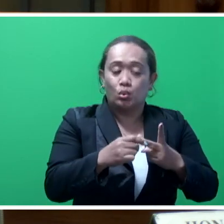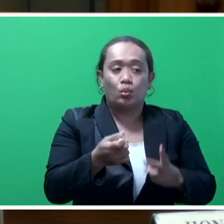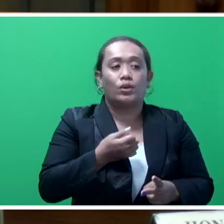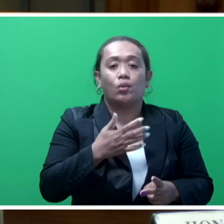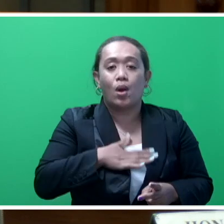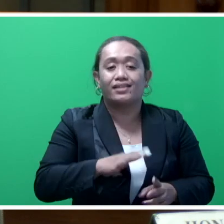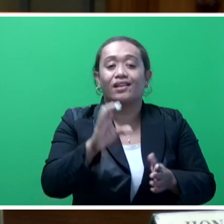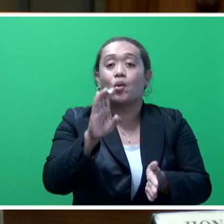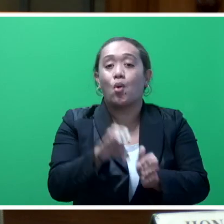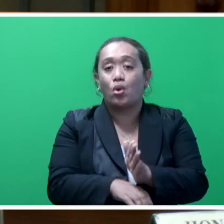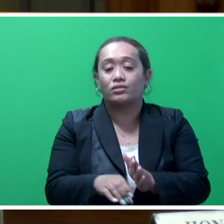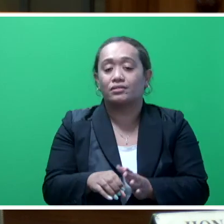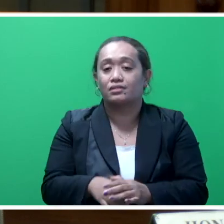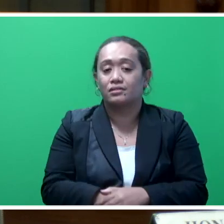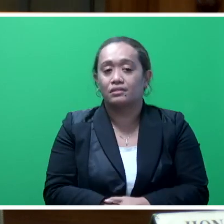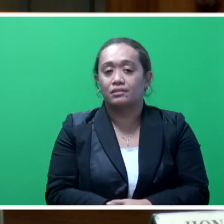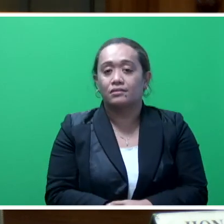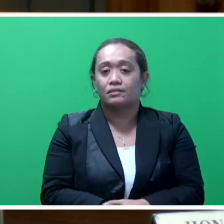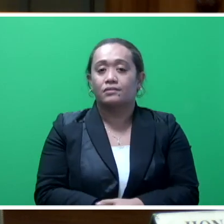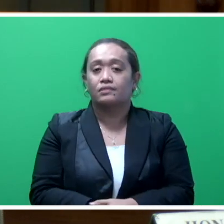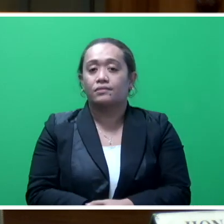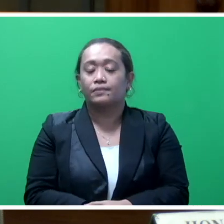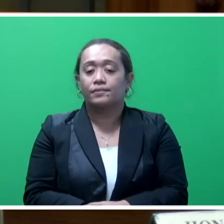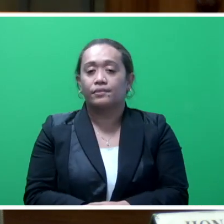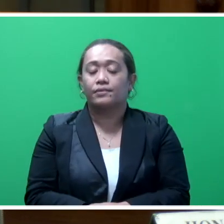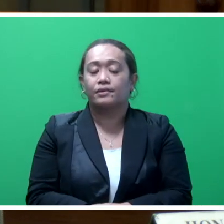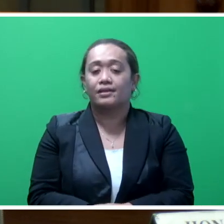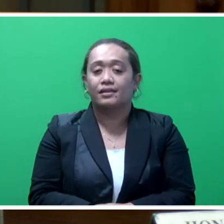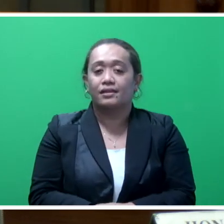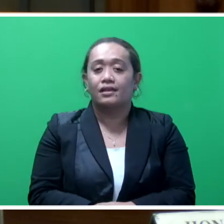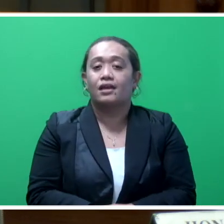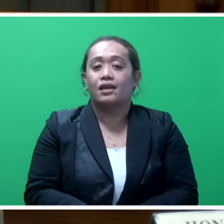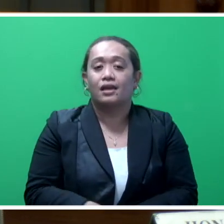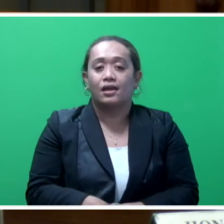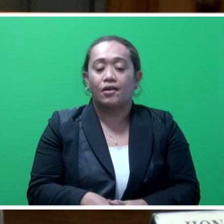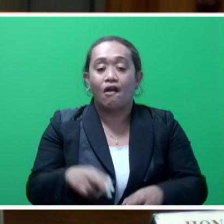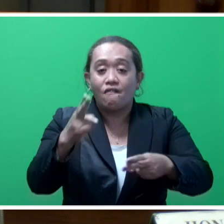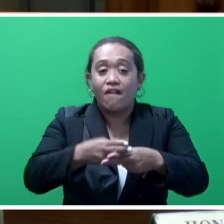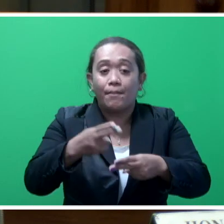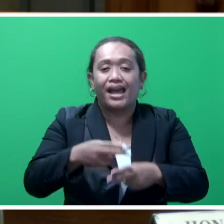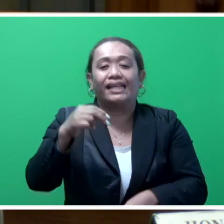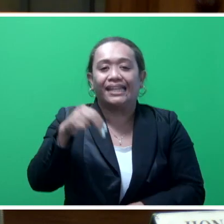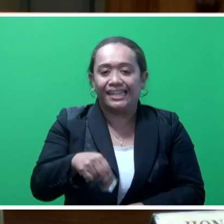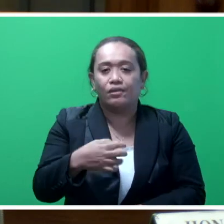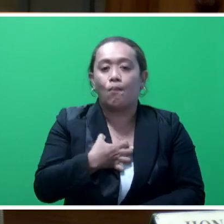low. Any farmer, the primary objective of the farmer is to maximize output, maximize